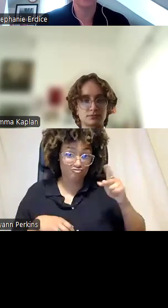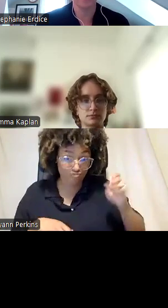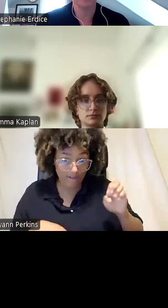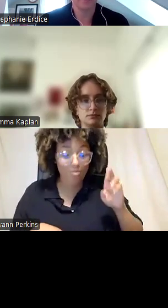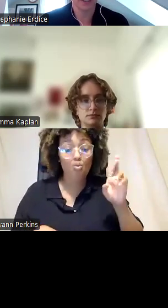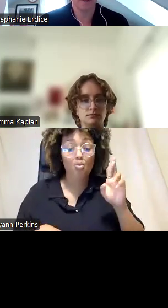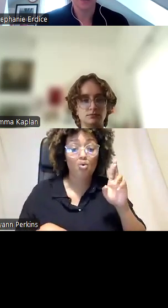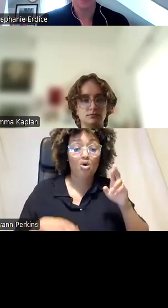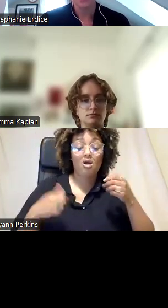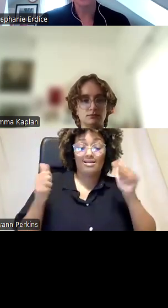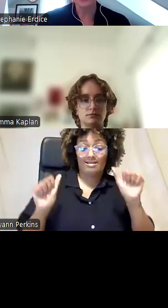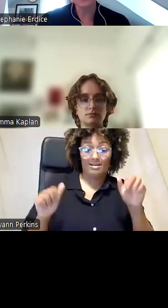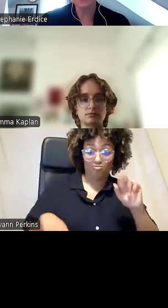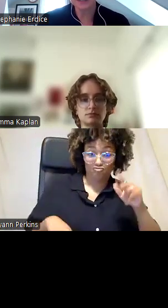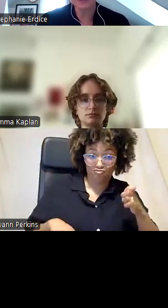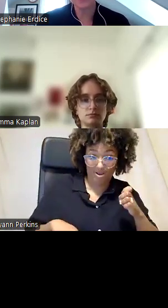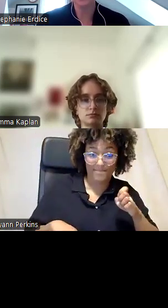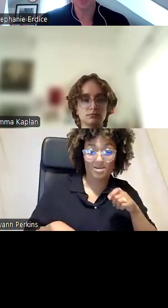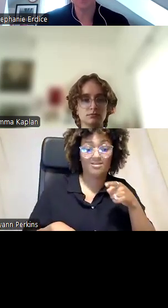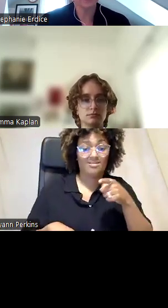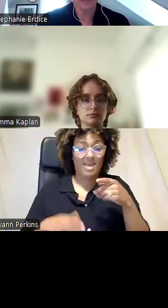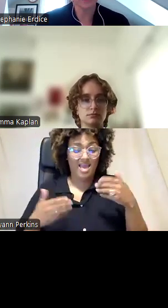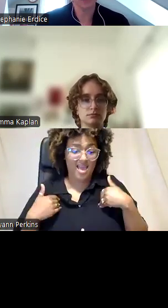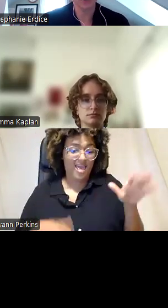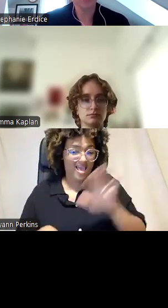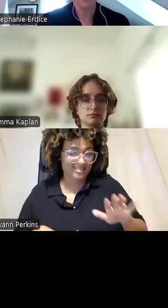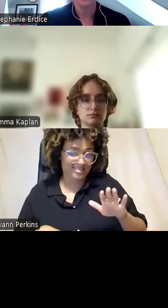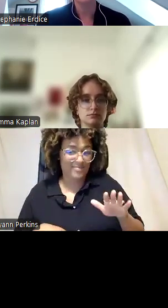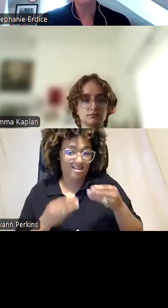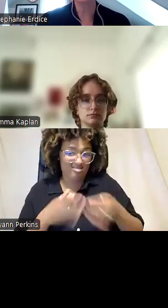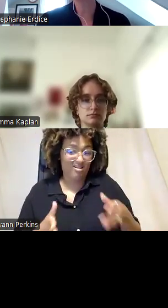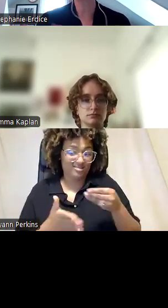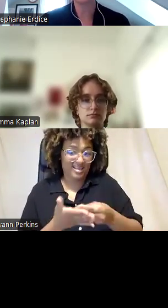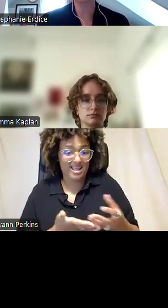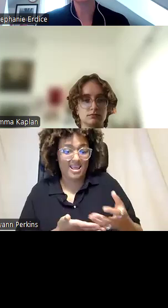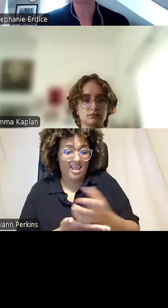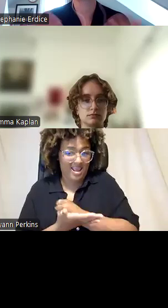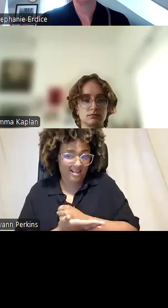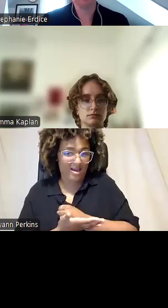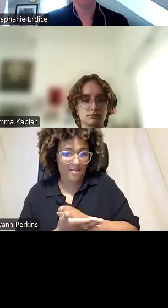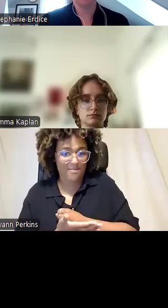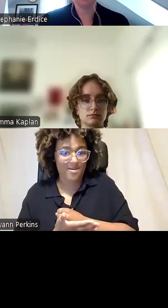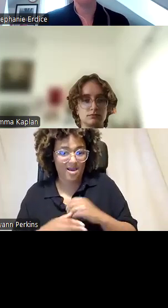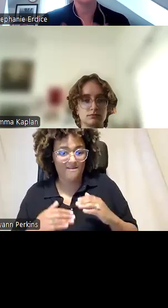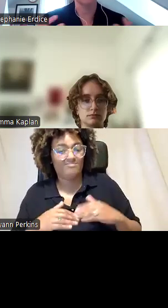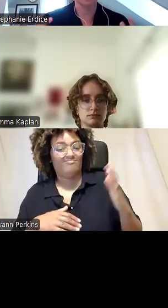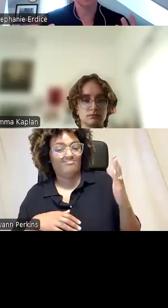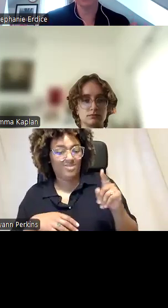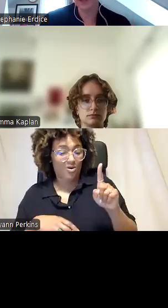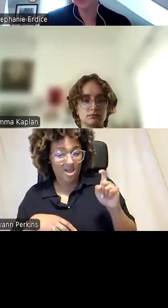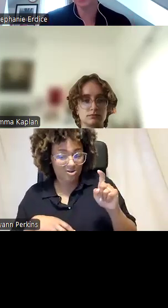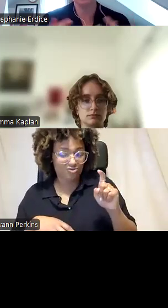$122,461 over their lifetime. So this was, like I said, this was almost 10 years ago. So that has probably gone up